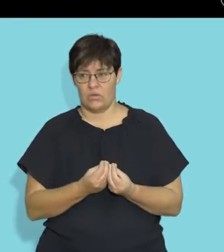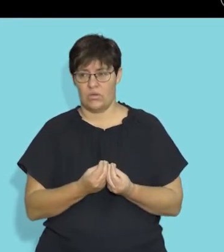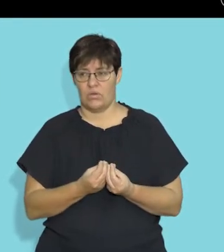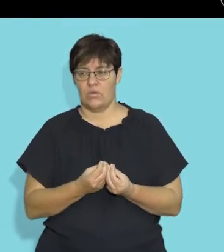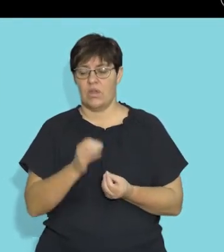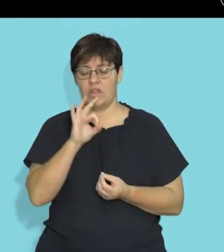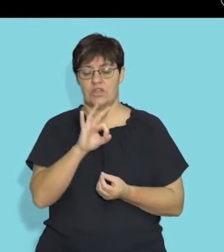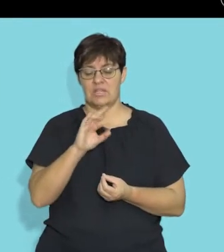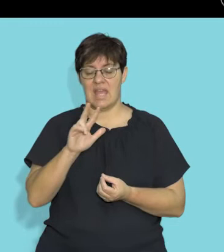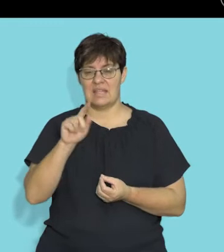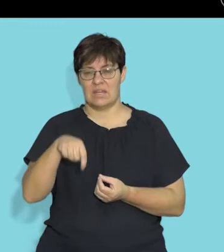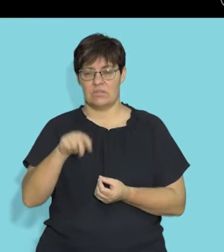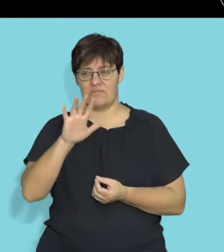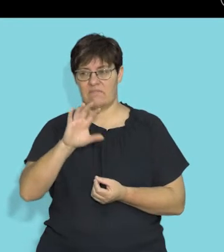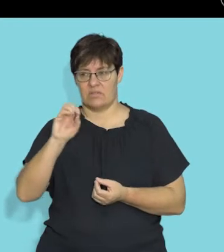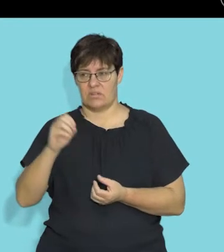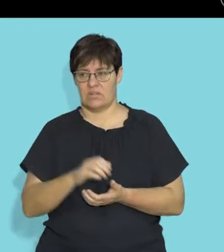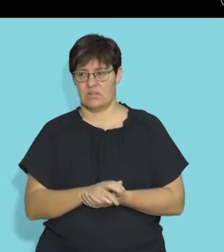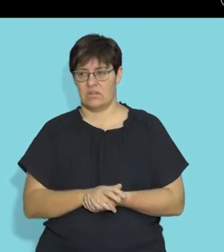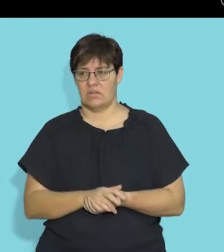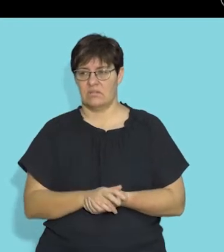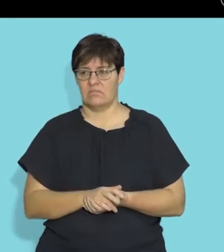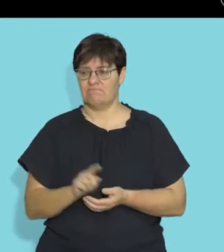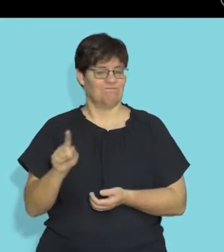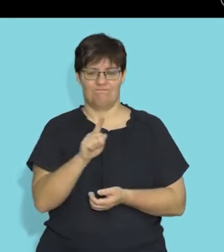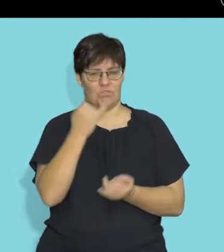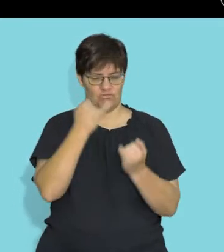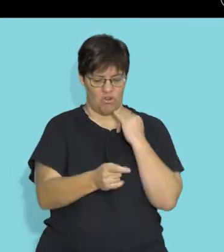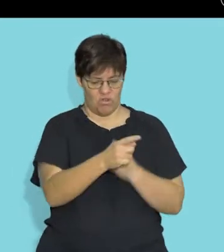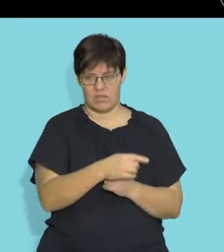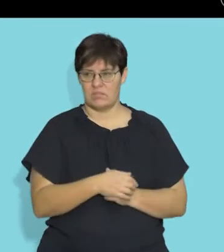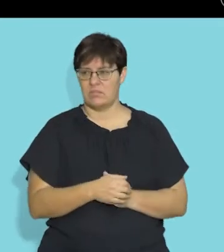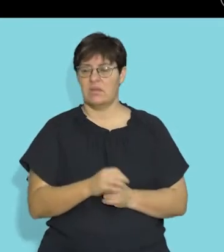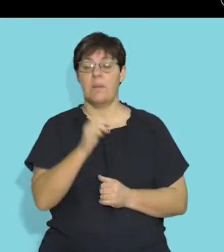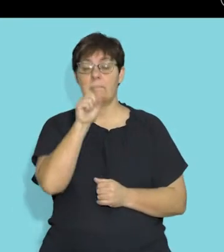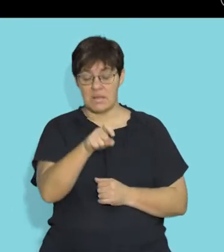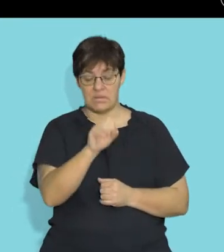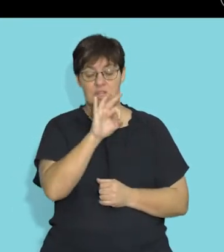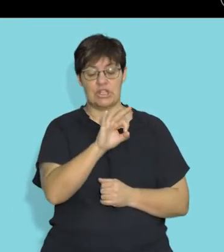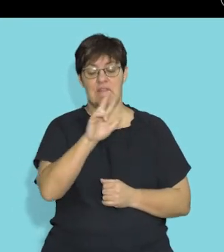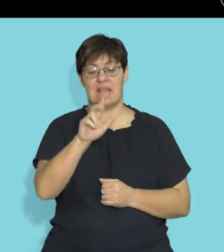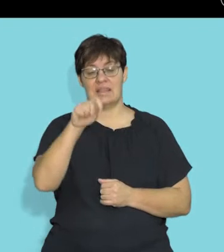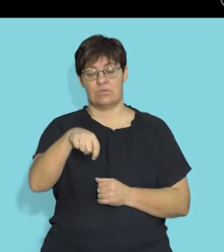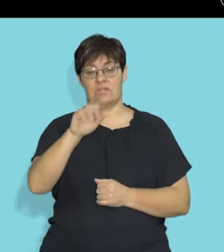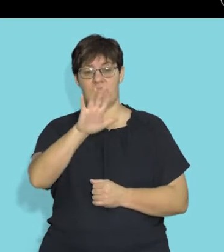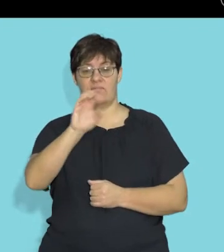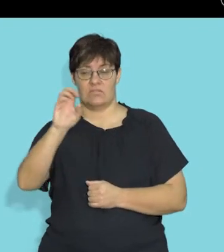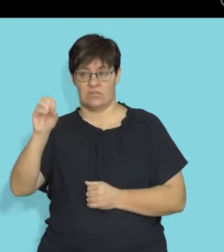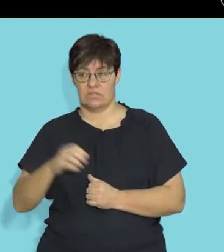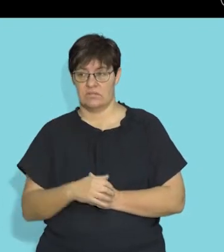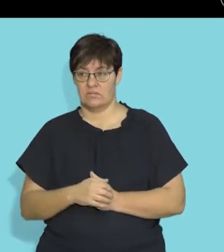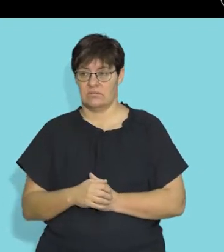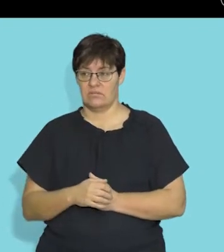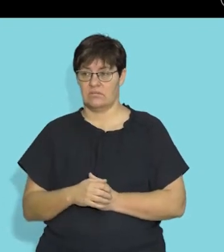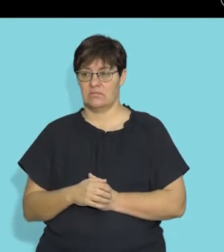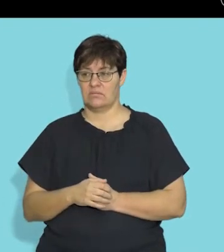amounted to 38,500. So this is an error here. It should be 38,500.